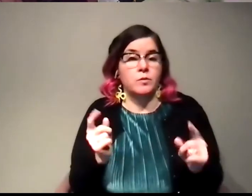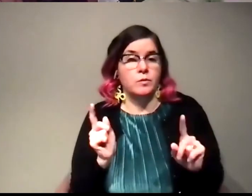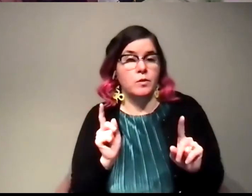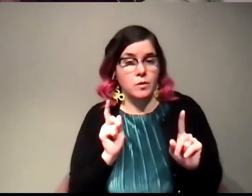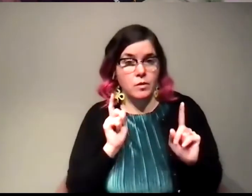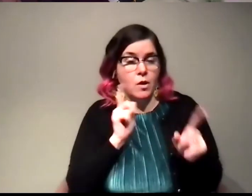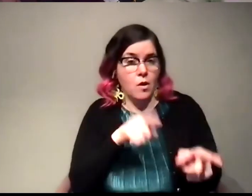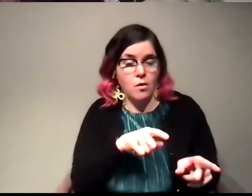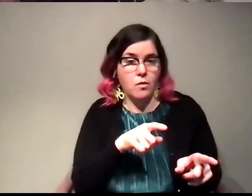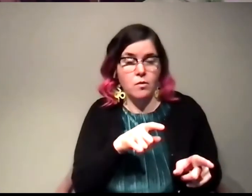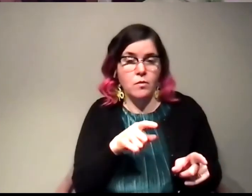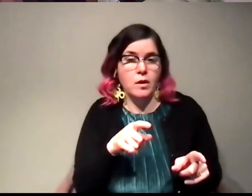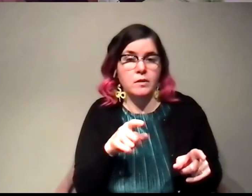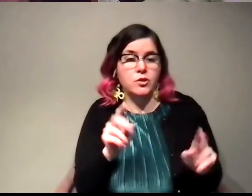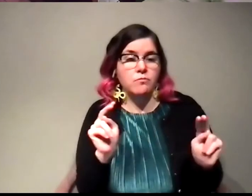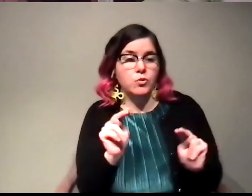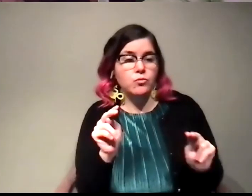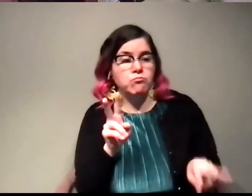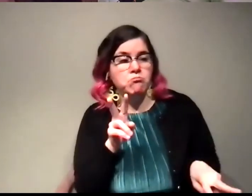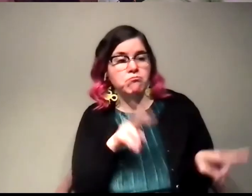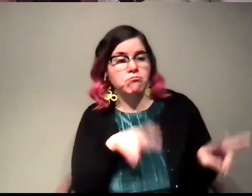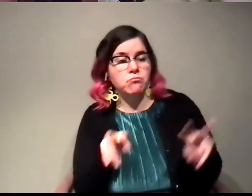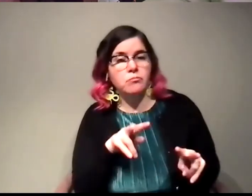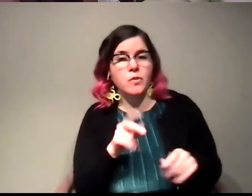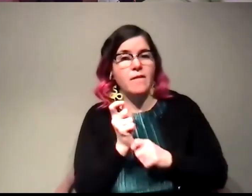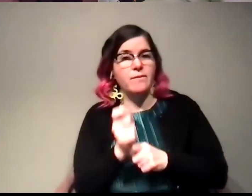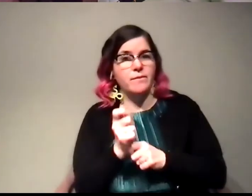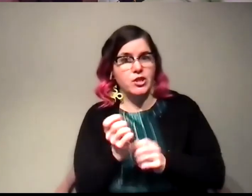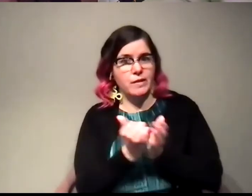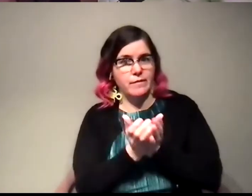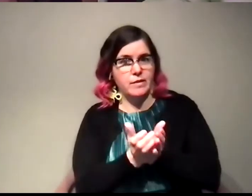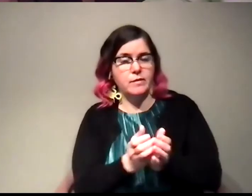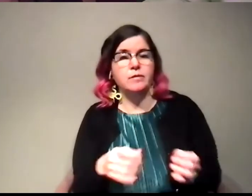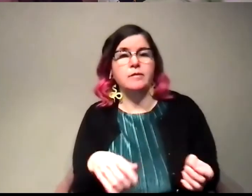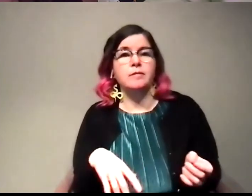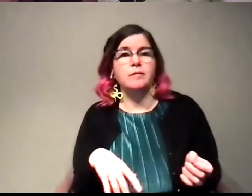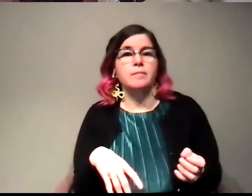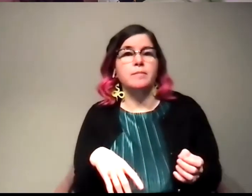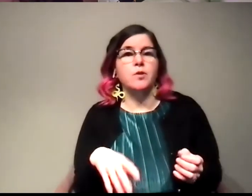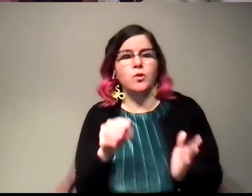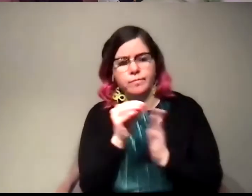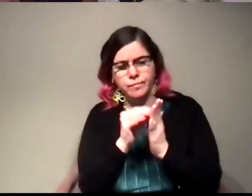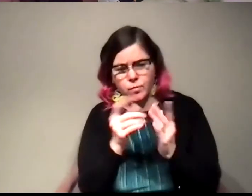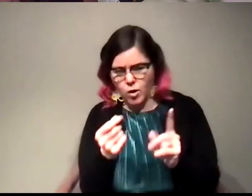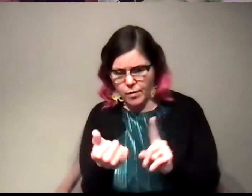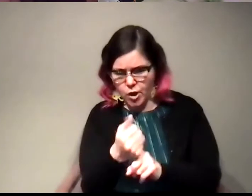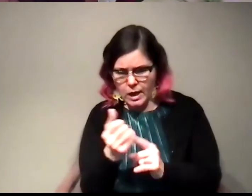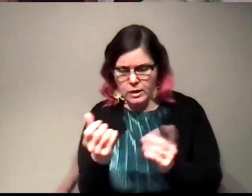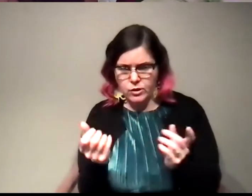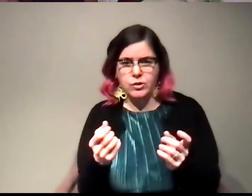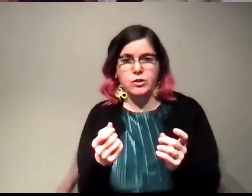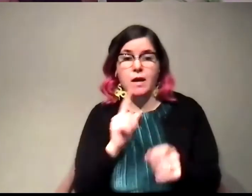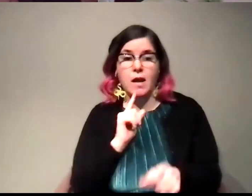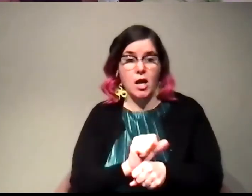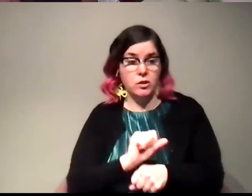as an impartial observer on fishing vessels. So you're keeping track of what they're catching that they actually discard.